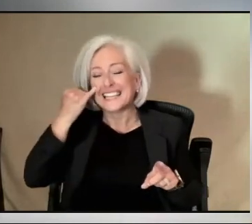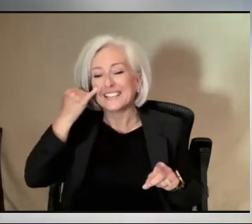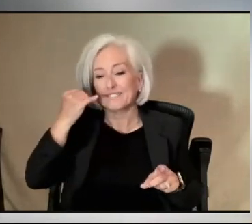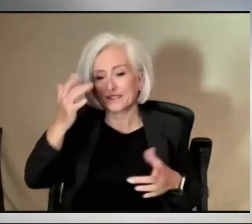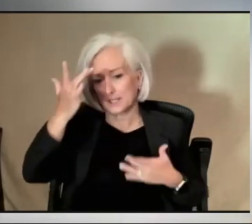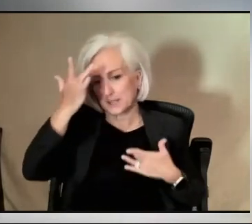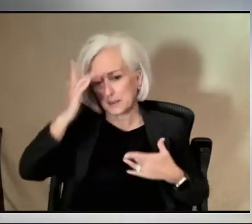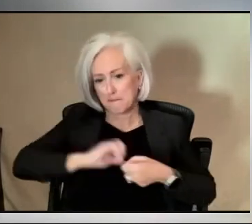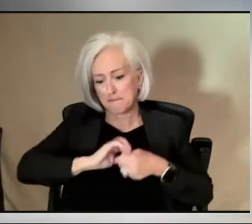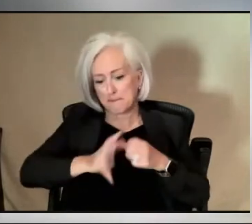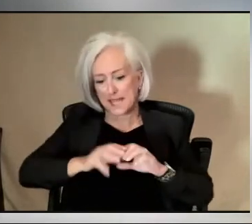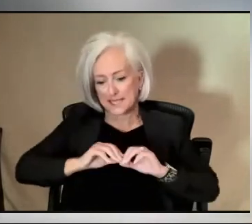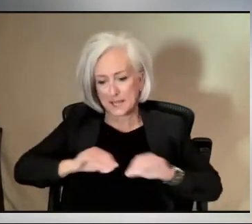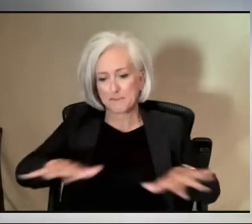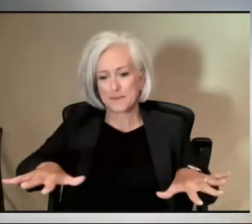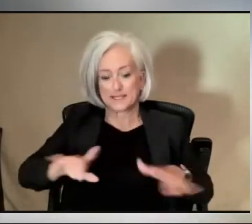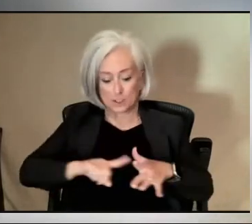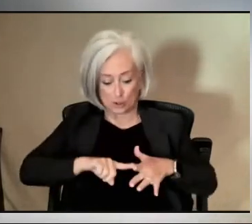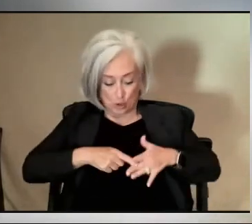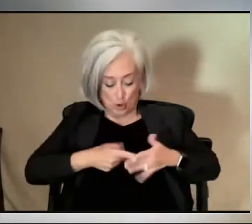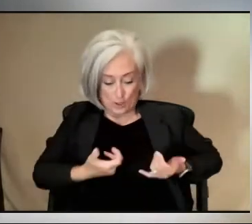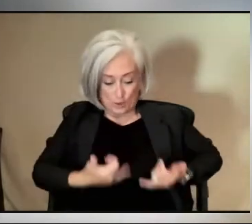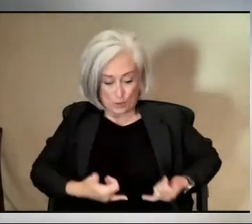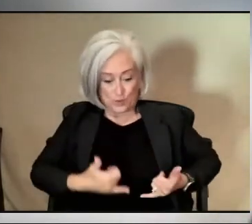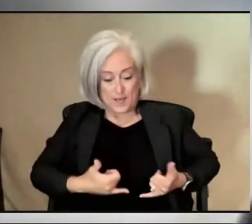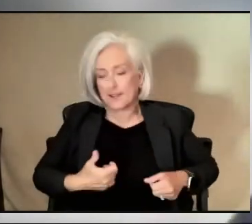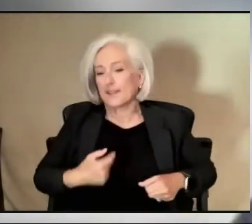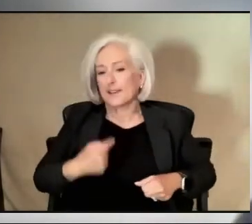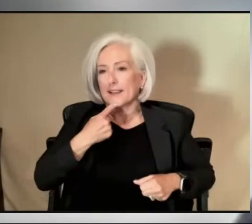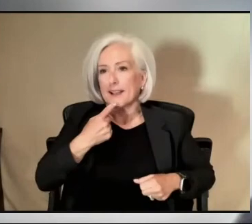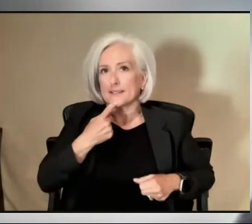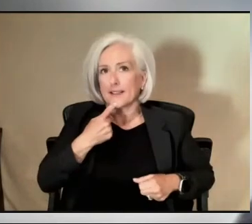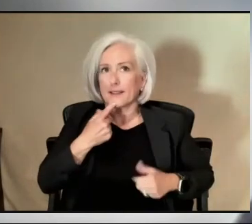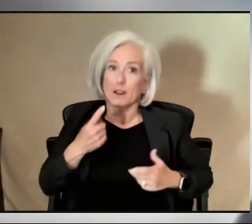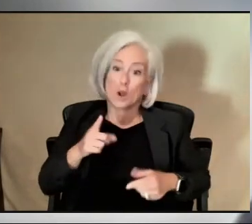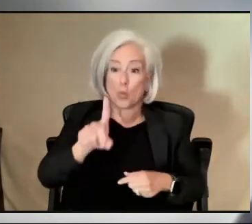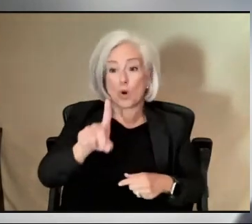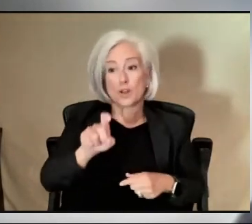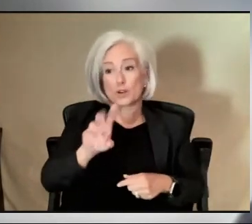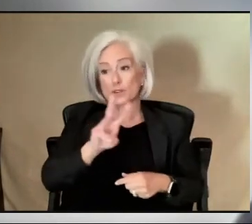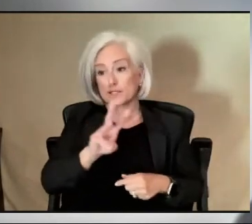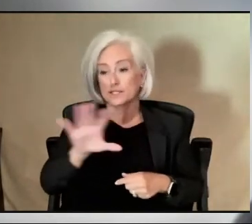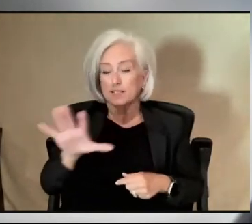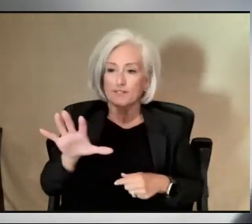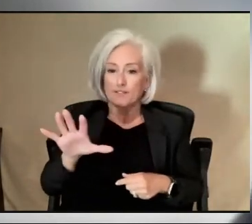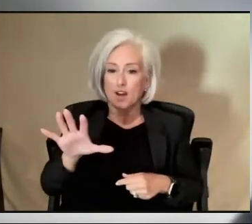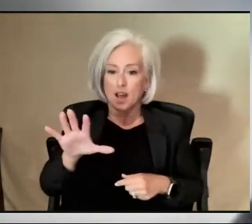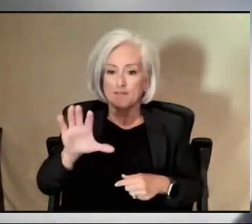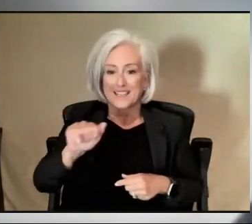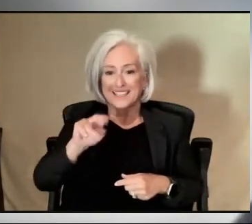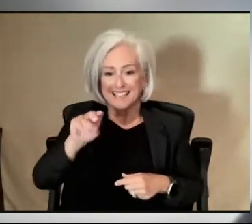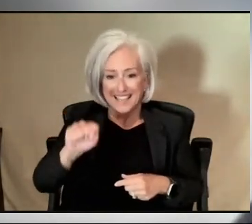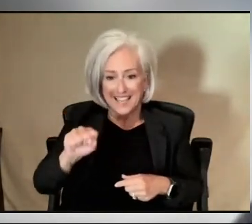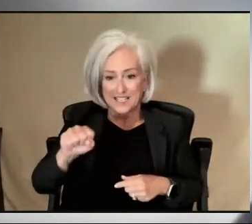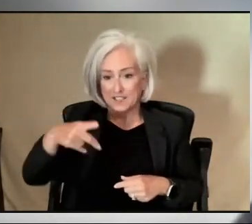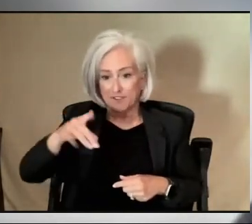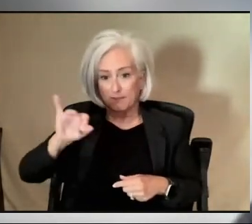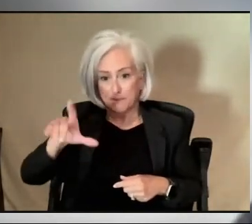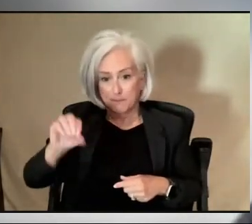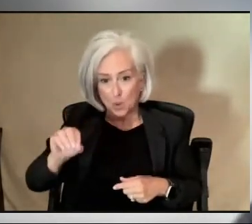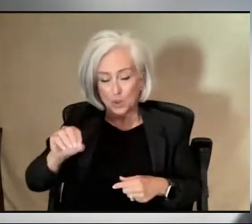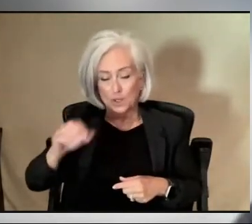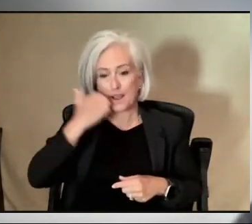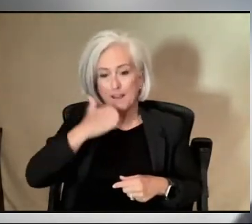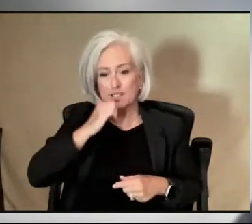today, and I said to you something like 165 cases of polio every day are going to occur